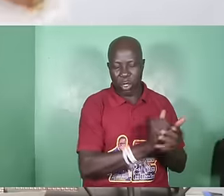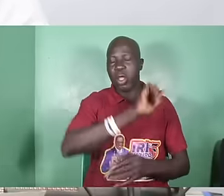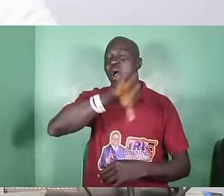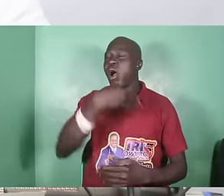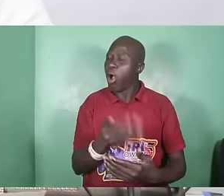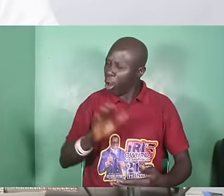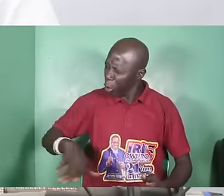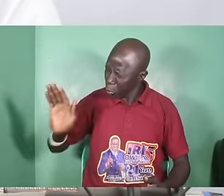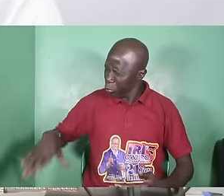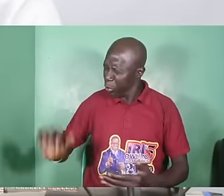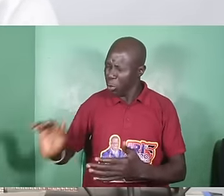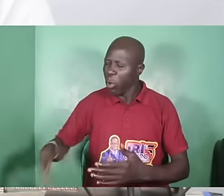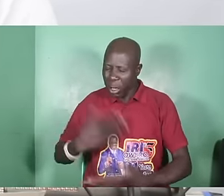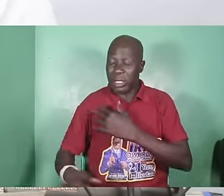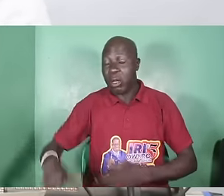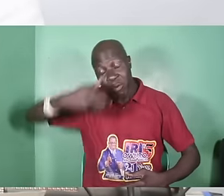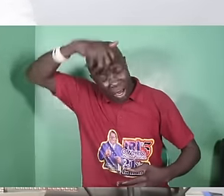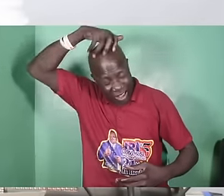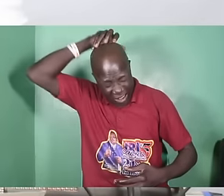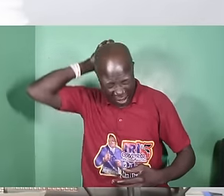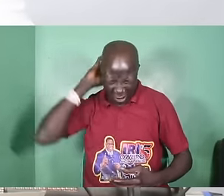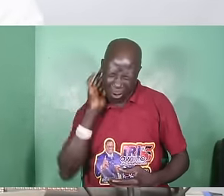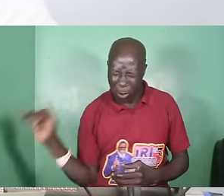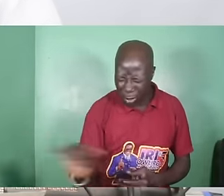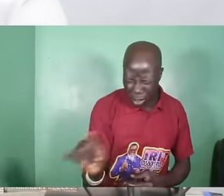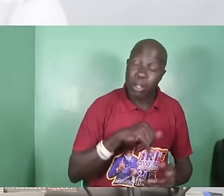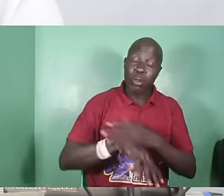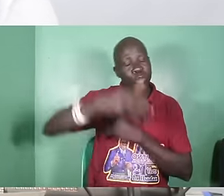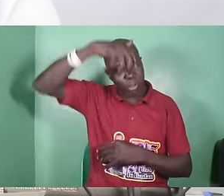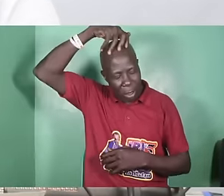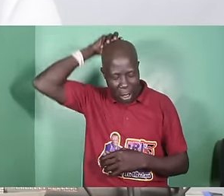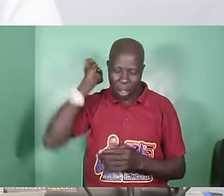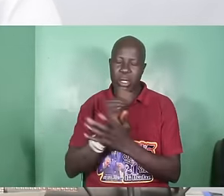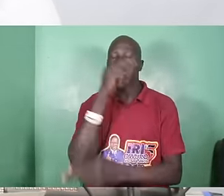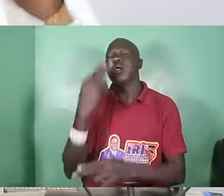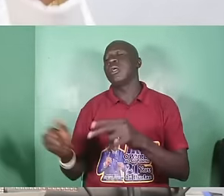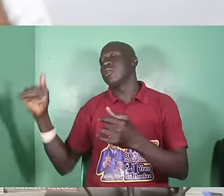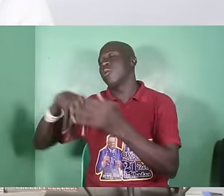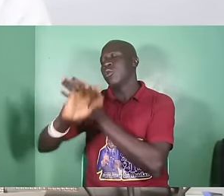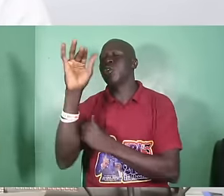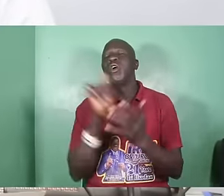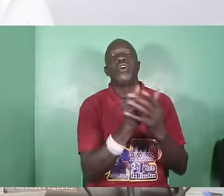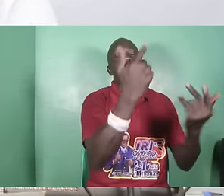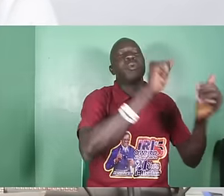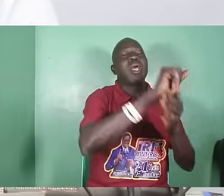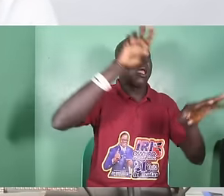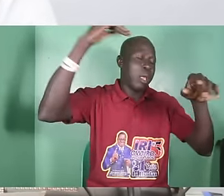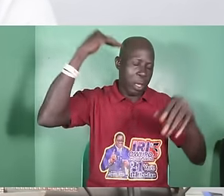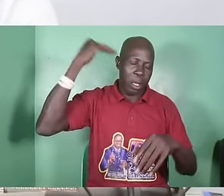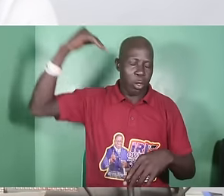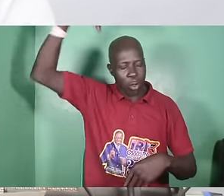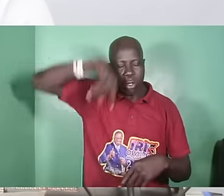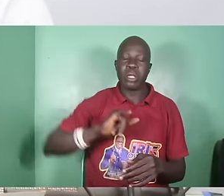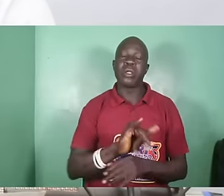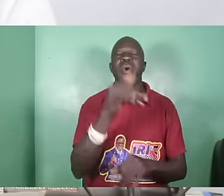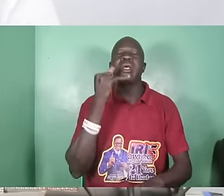apostles. The child of the lion is also a lion. By the grace of God. From headquarters in